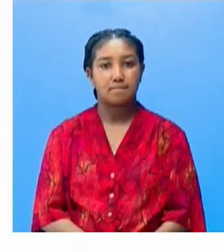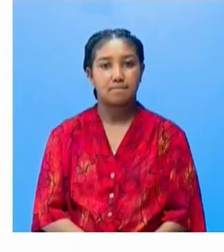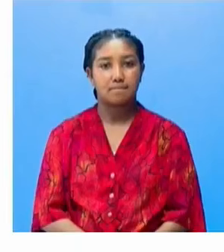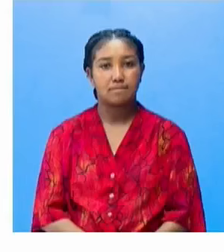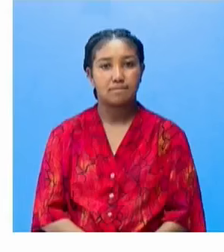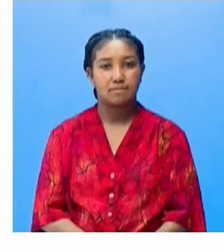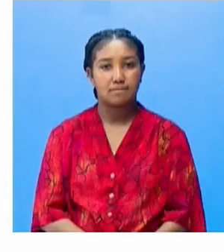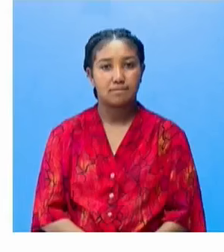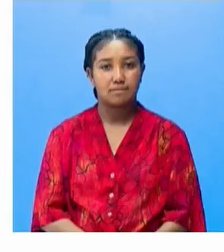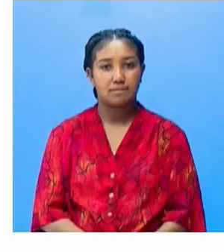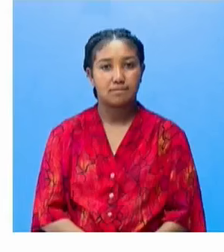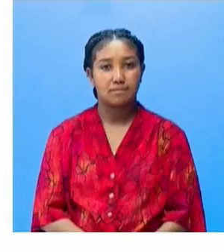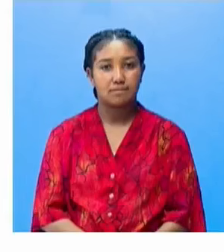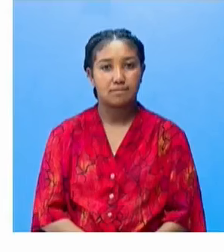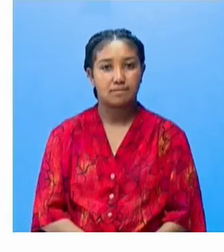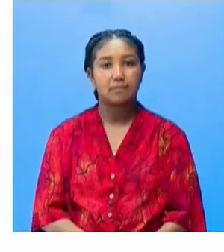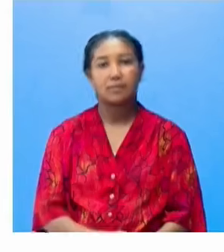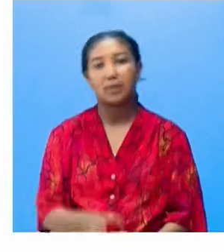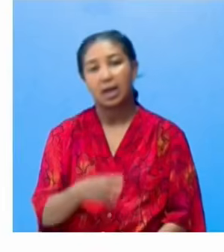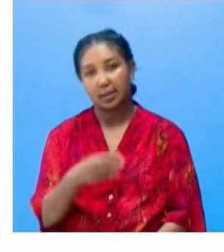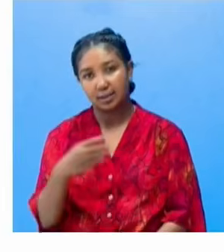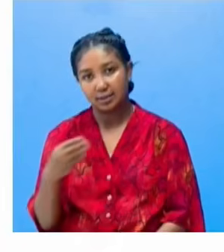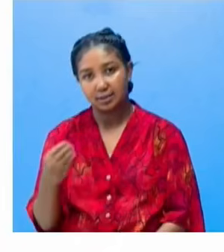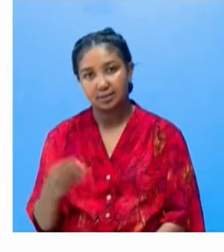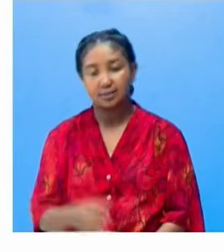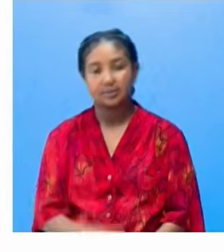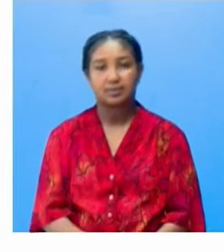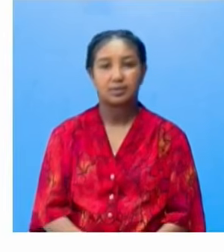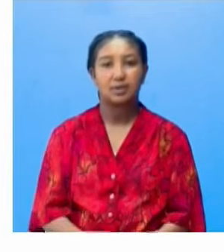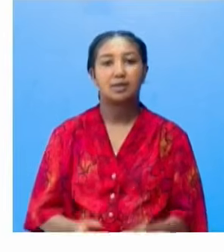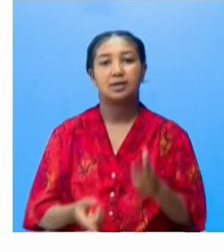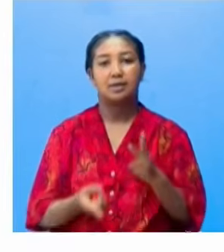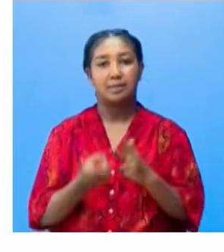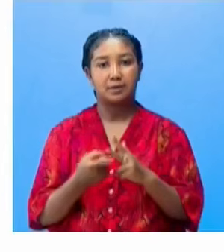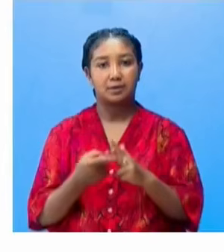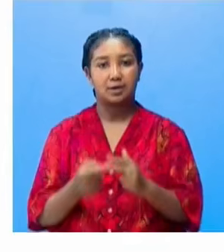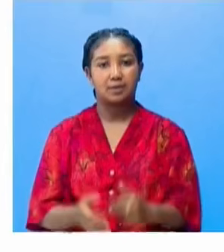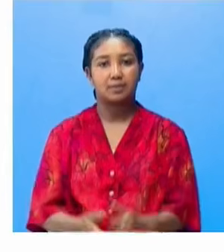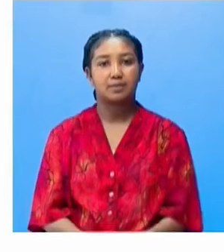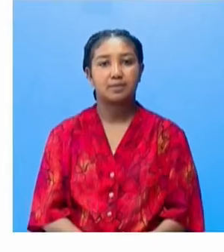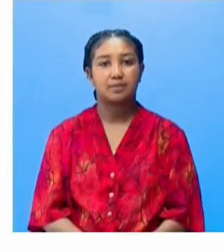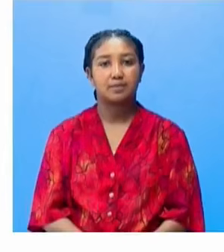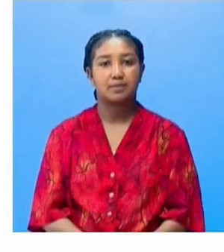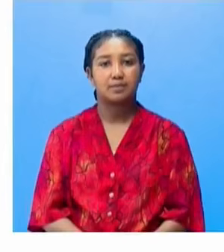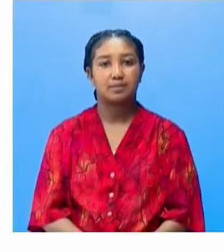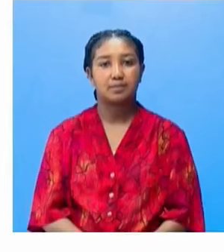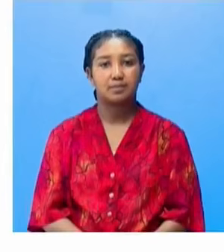All right? And number 3,